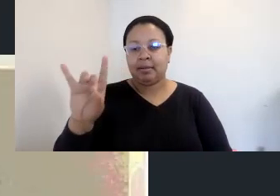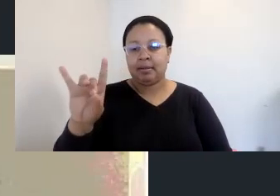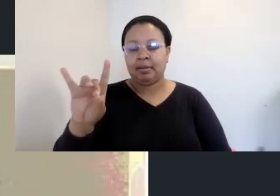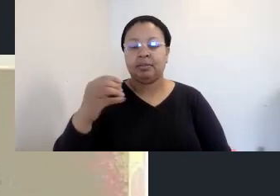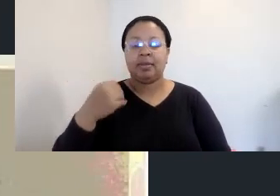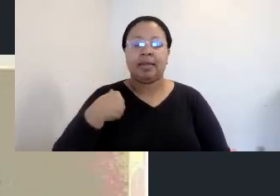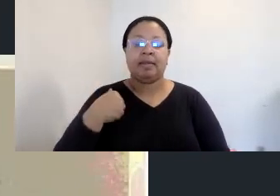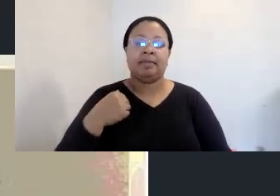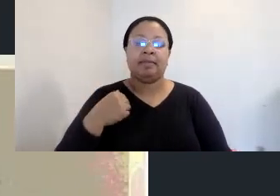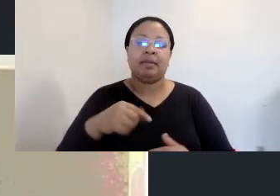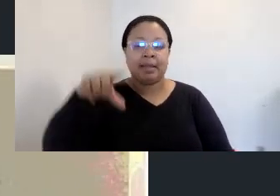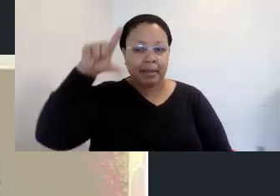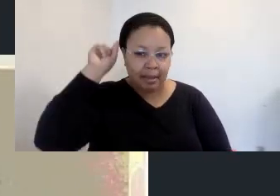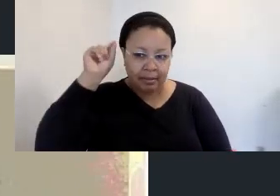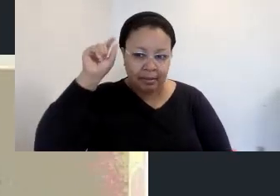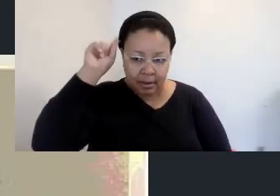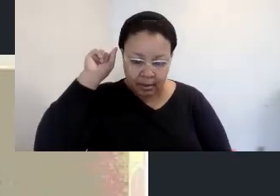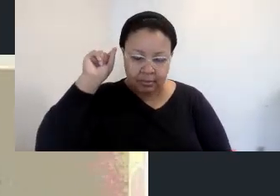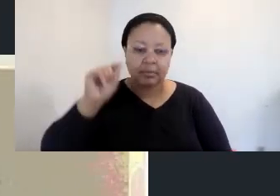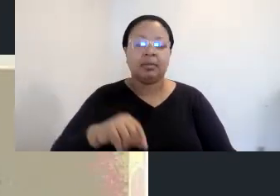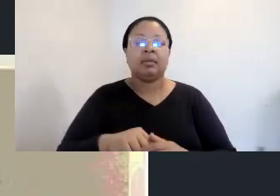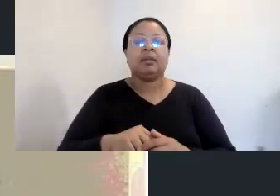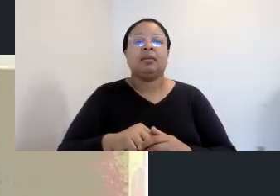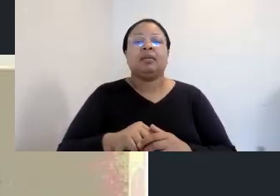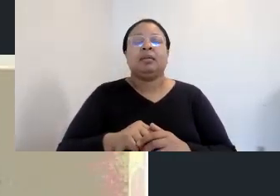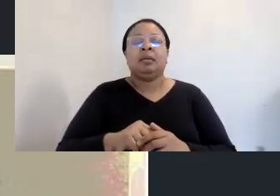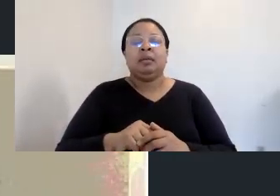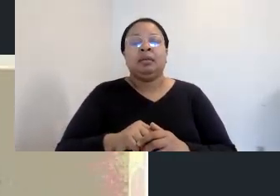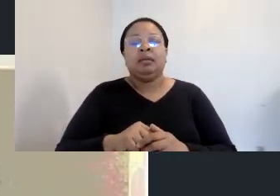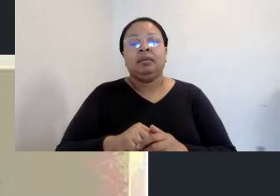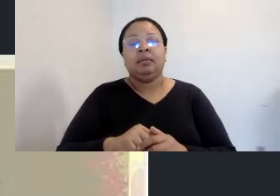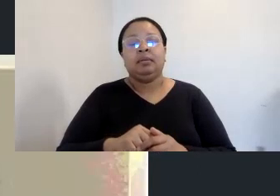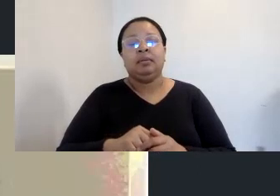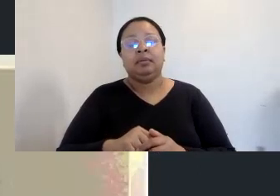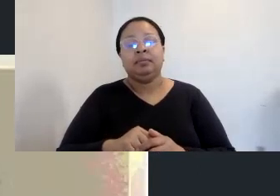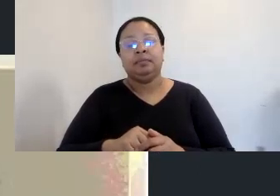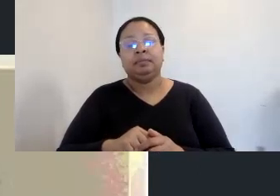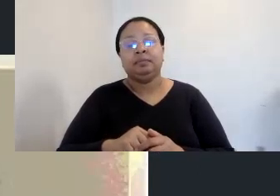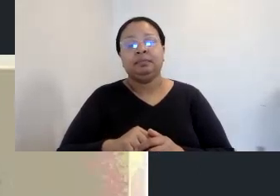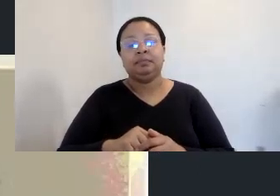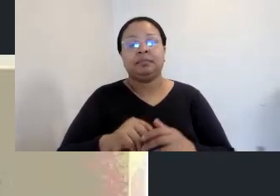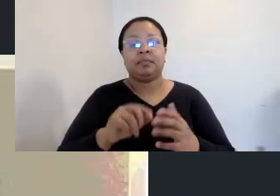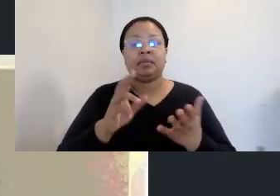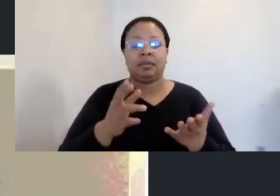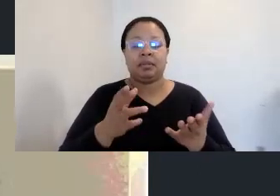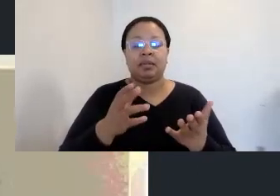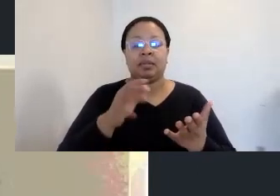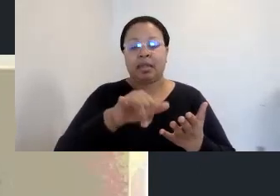university in the US called Gallaudet University. The